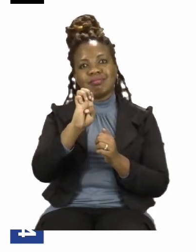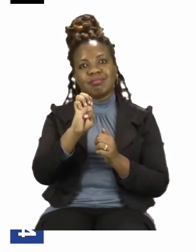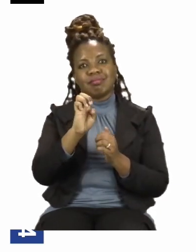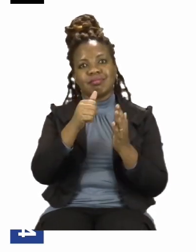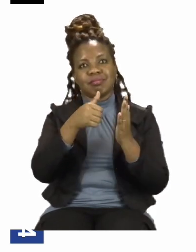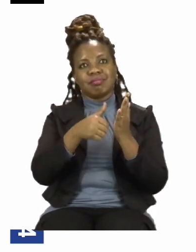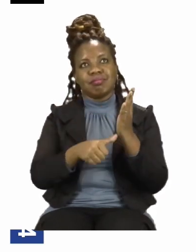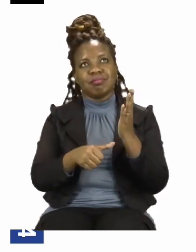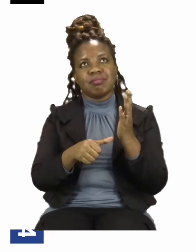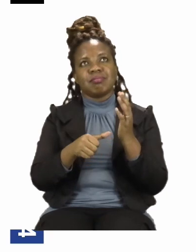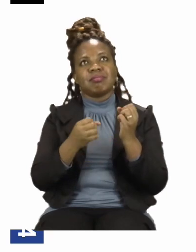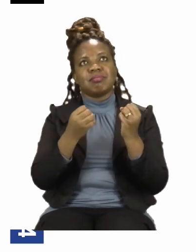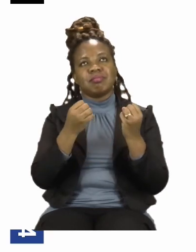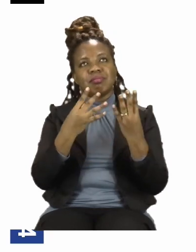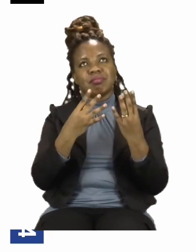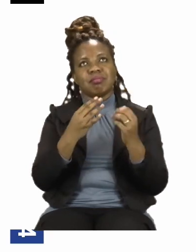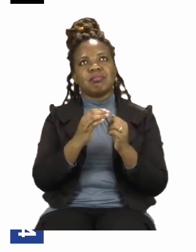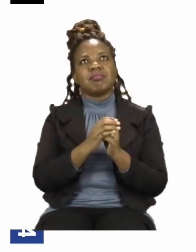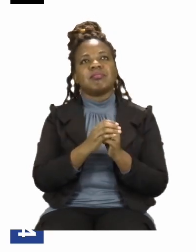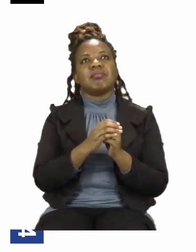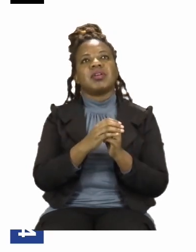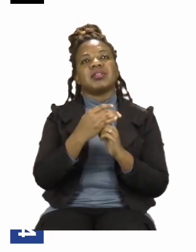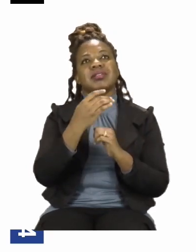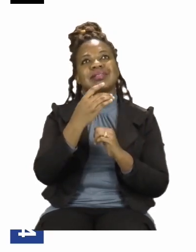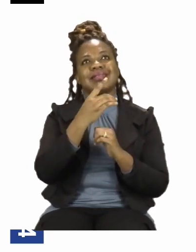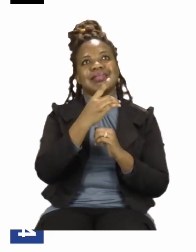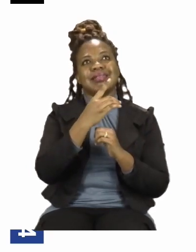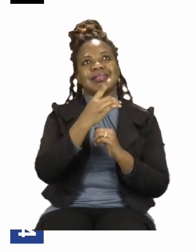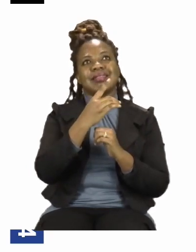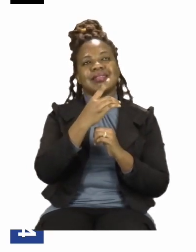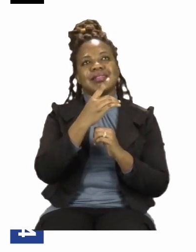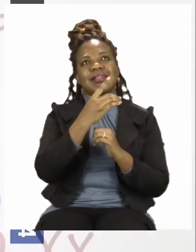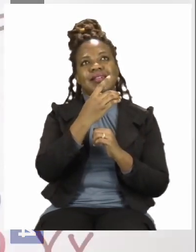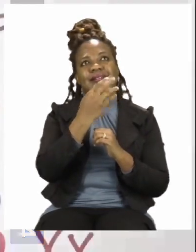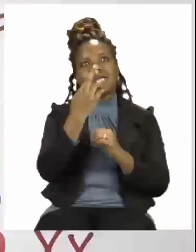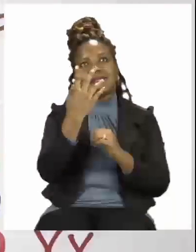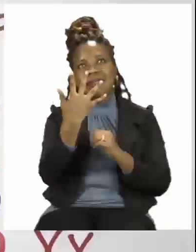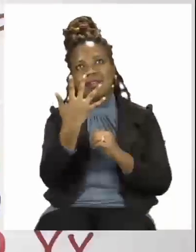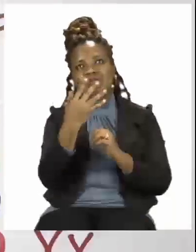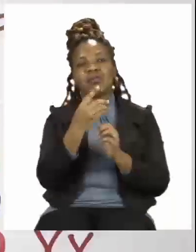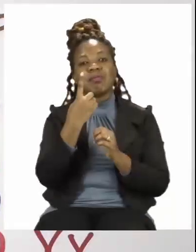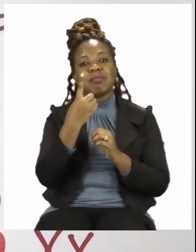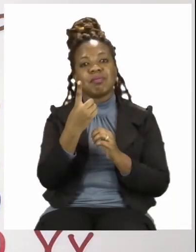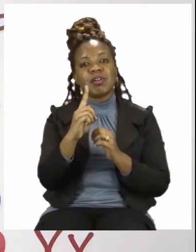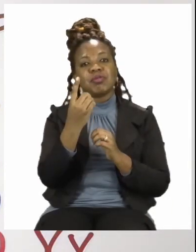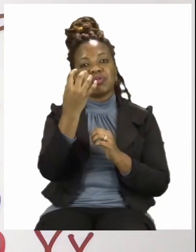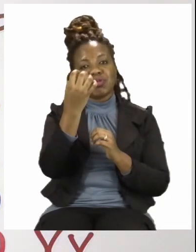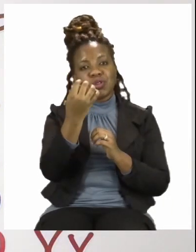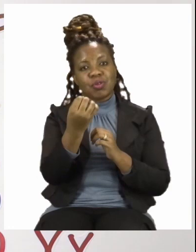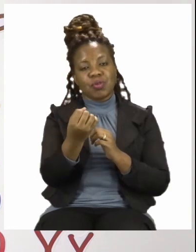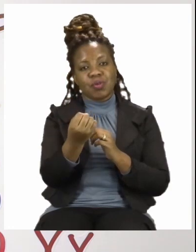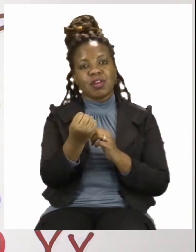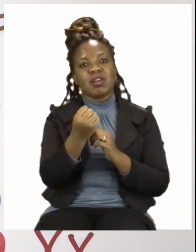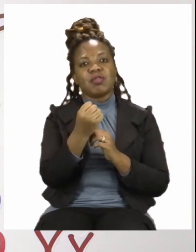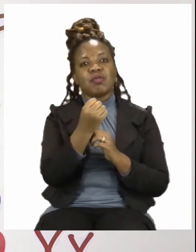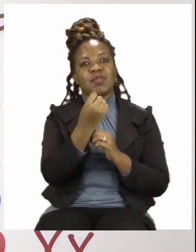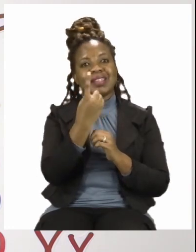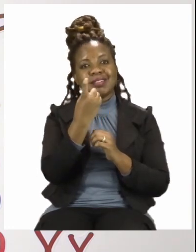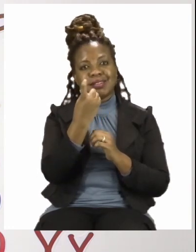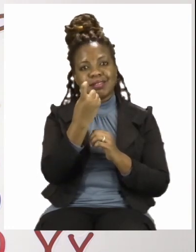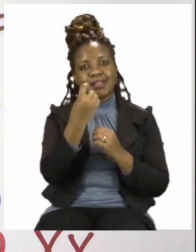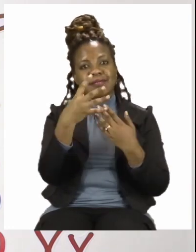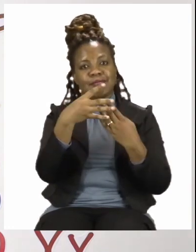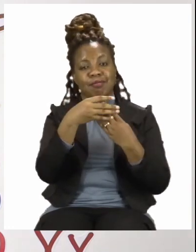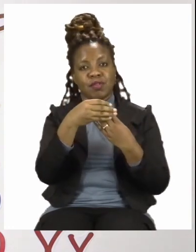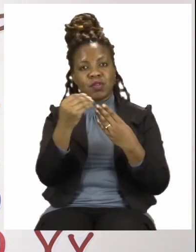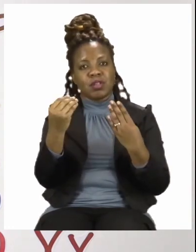B. B is saying that it is 4 Namibian dollars for a ball. We have